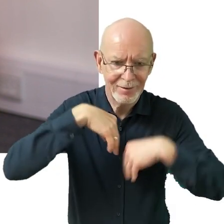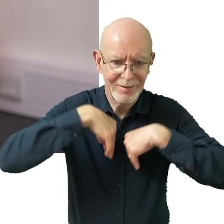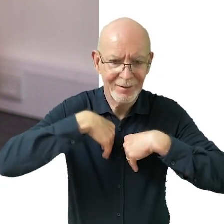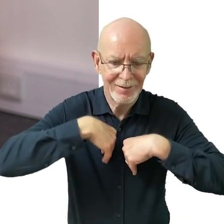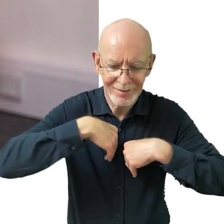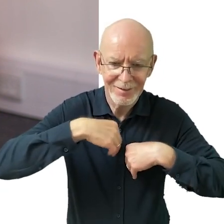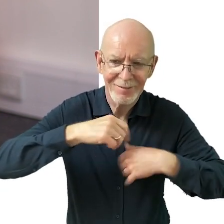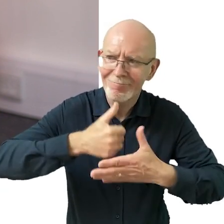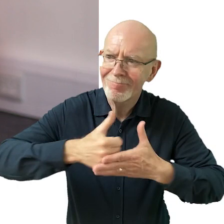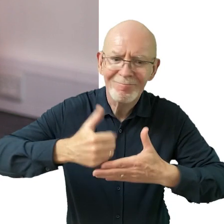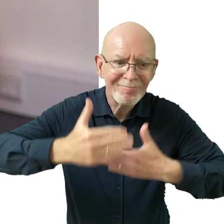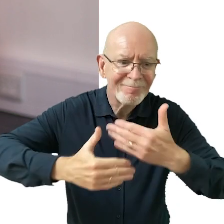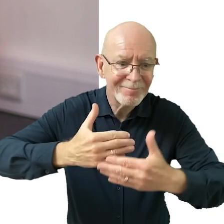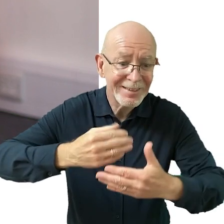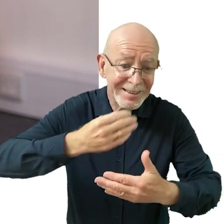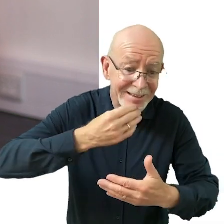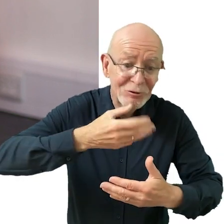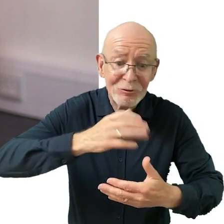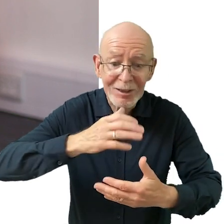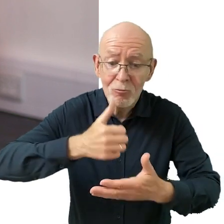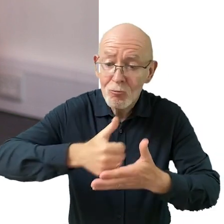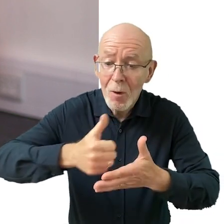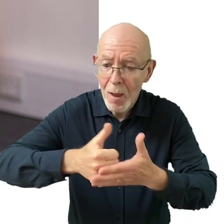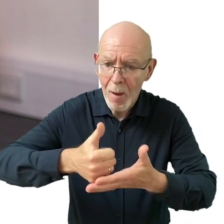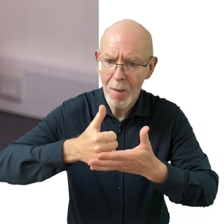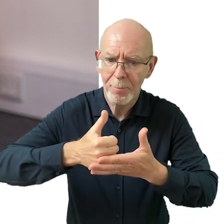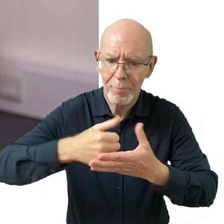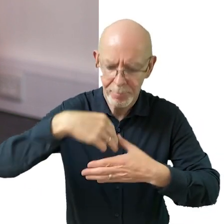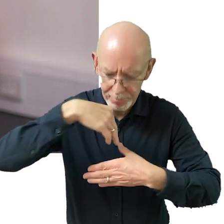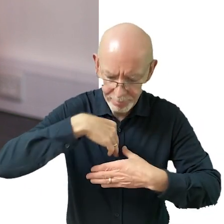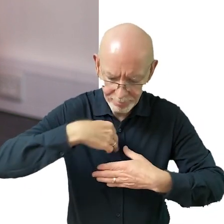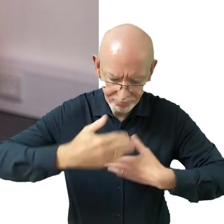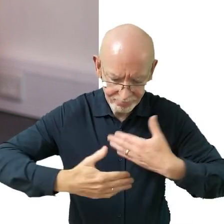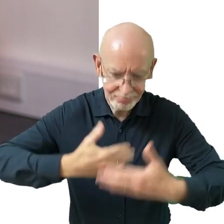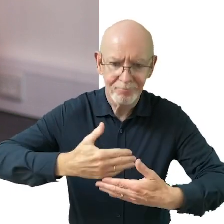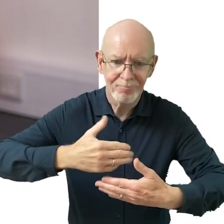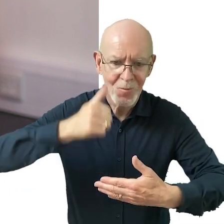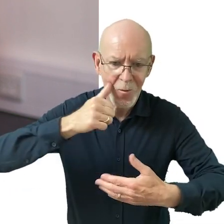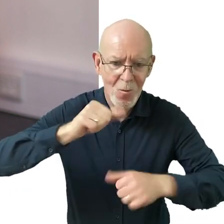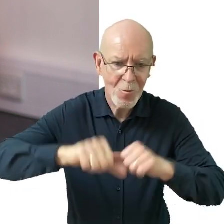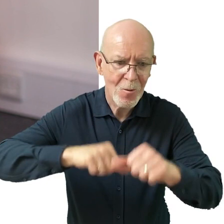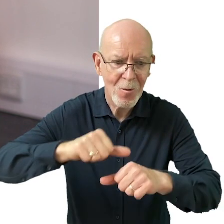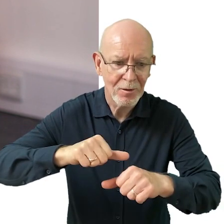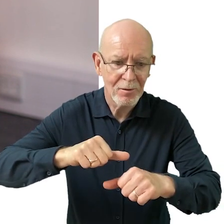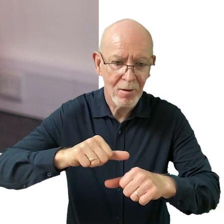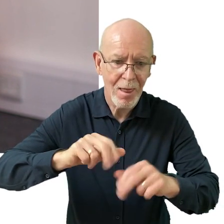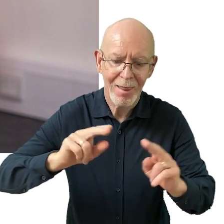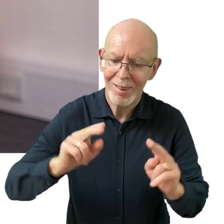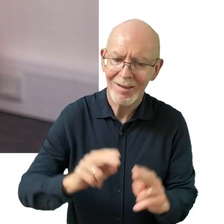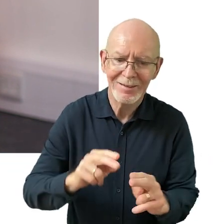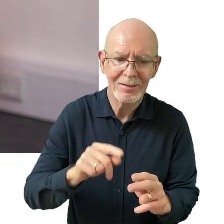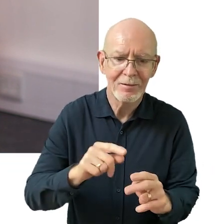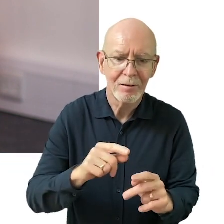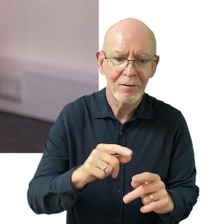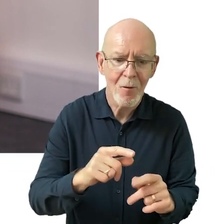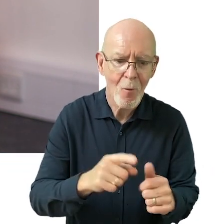clock. Eating and drinking at regular times helps to regulate the biological clock and de-stress